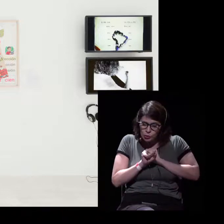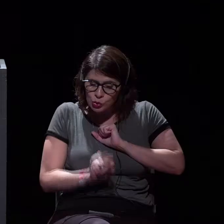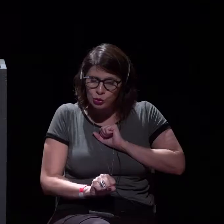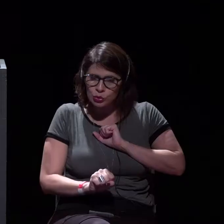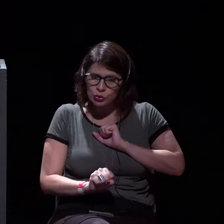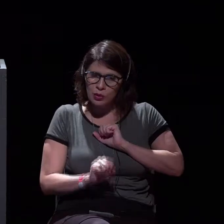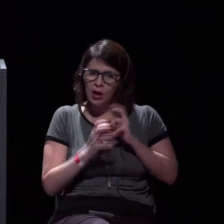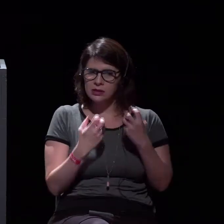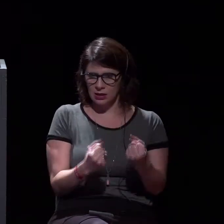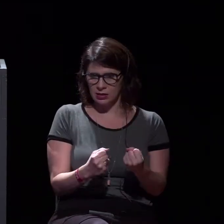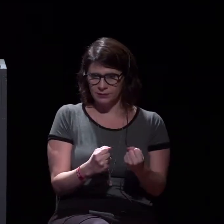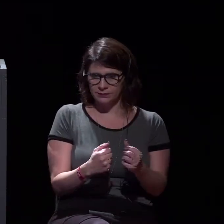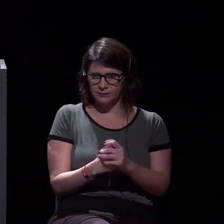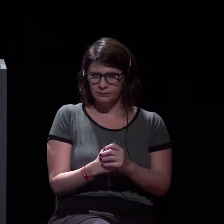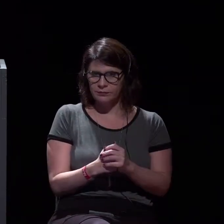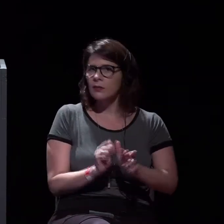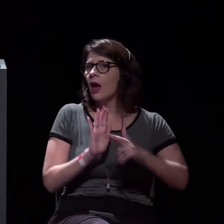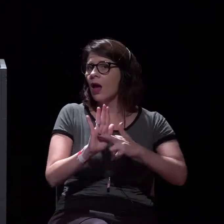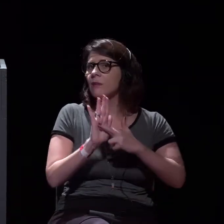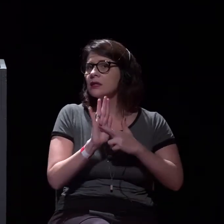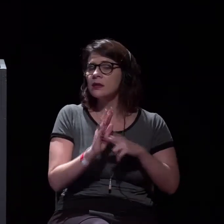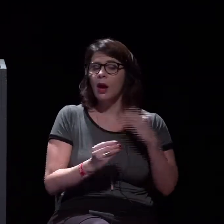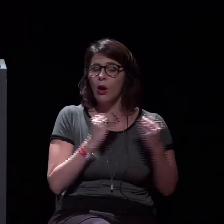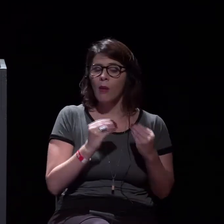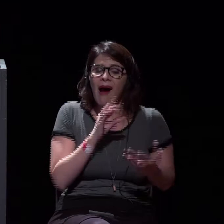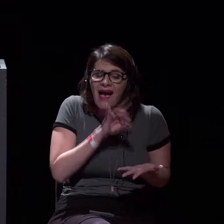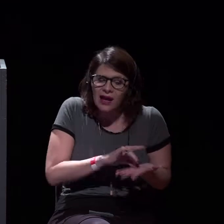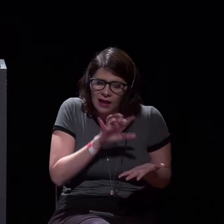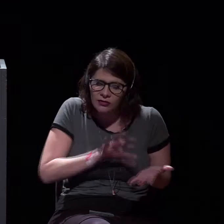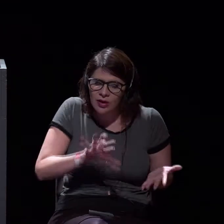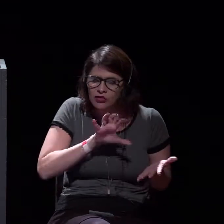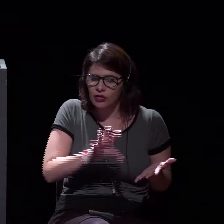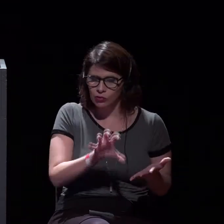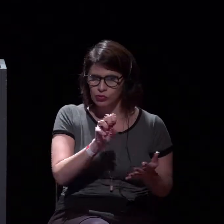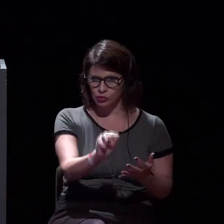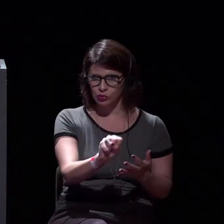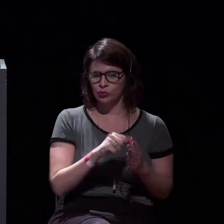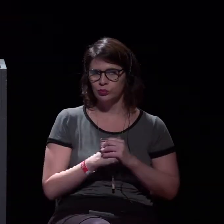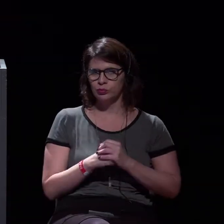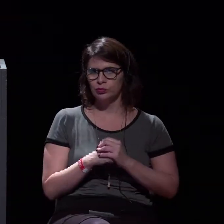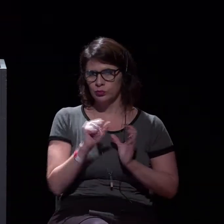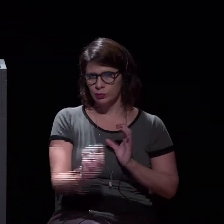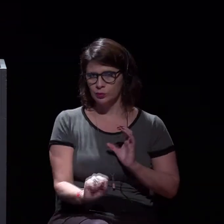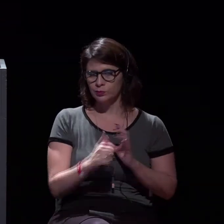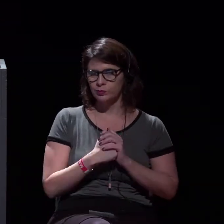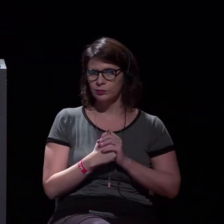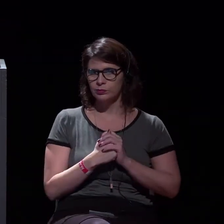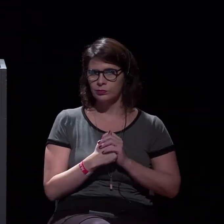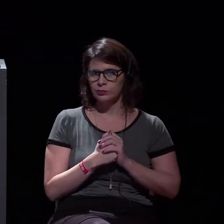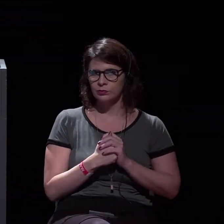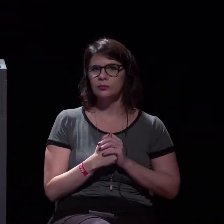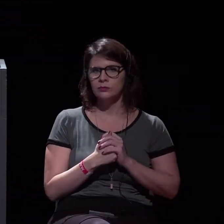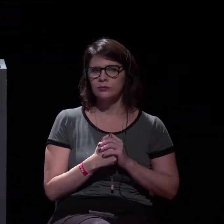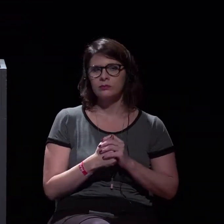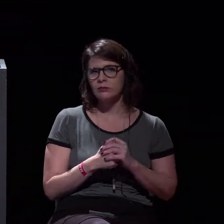region. And as this research aimed to establish, Many of these strategies had been anticipated